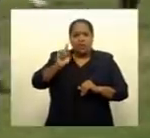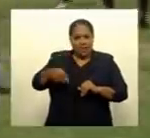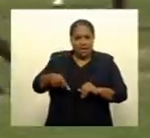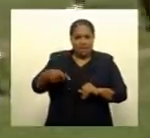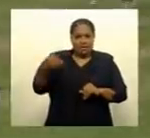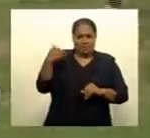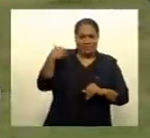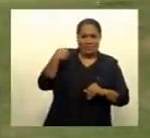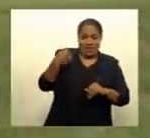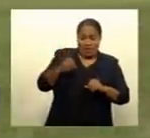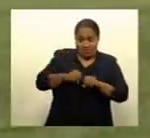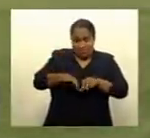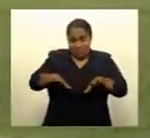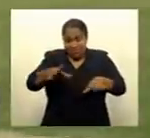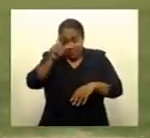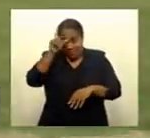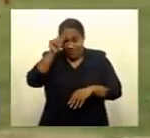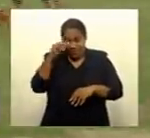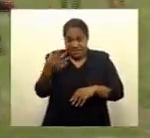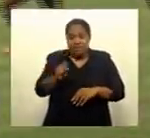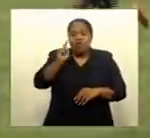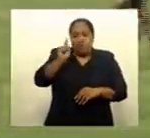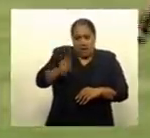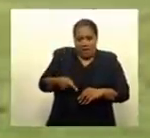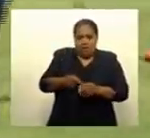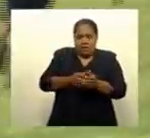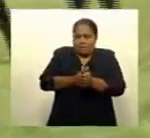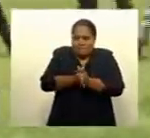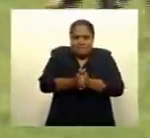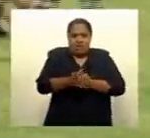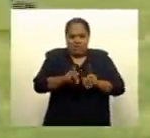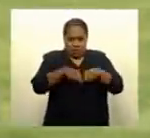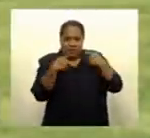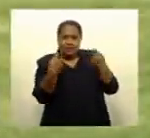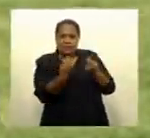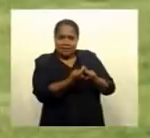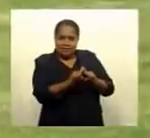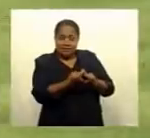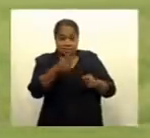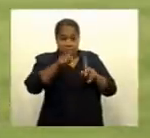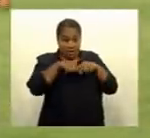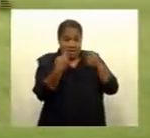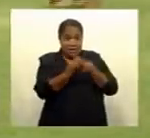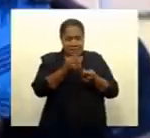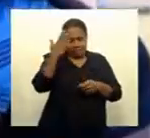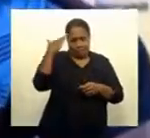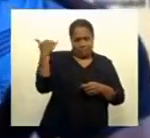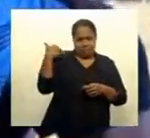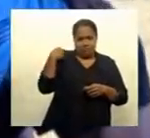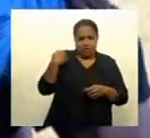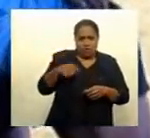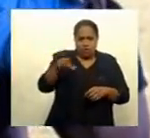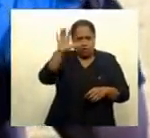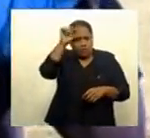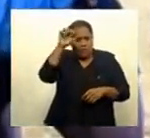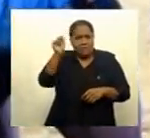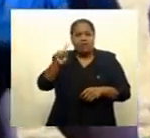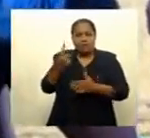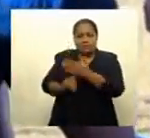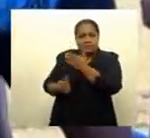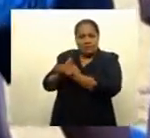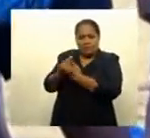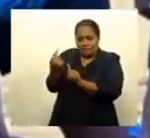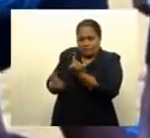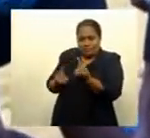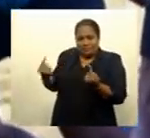faced by Fijians is what drives the national team. He says the team has been reminded to keep in mind the tough situation each individual